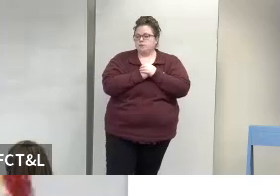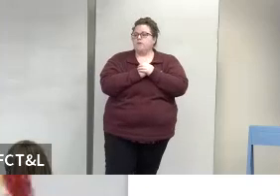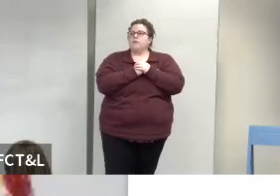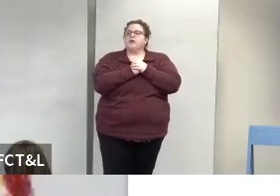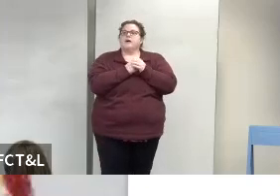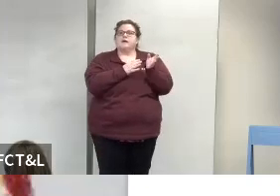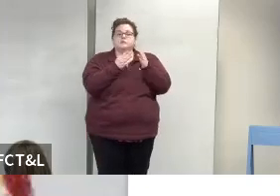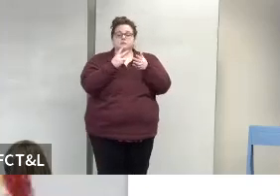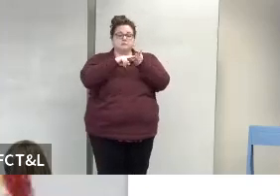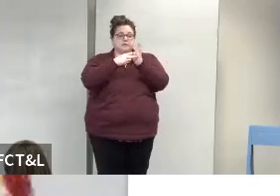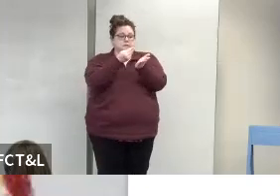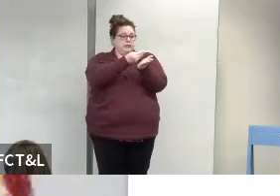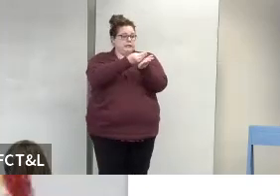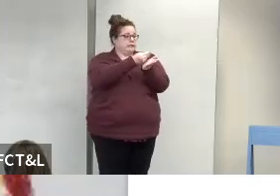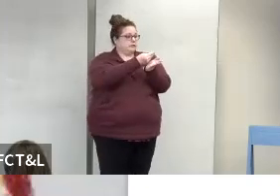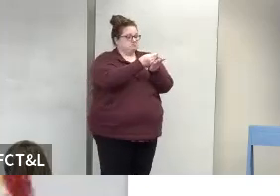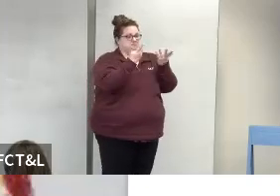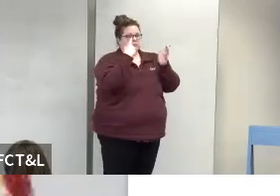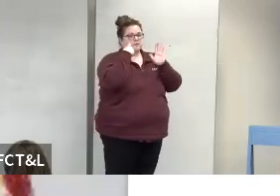of value.